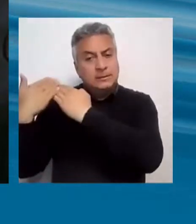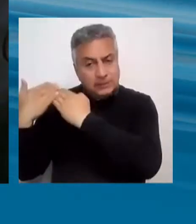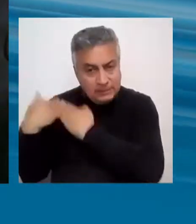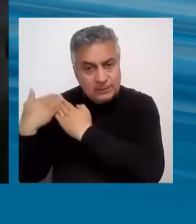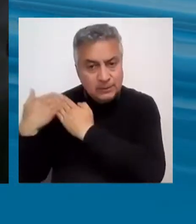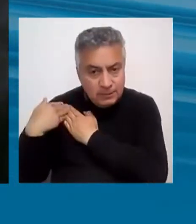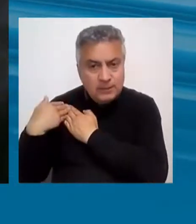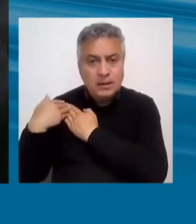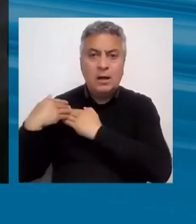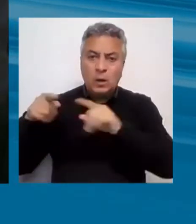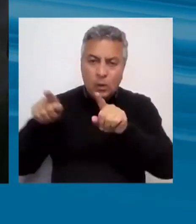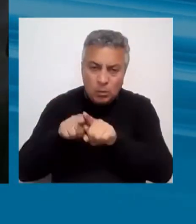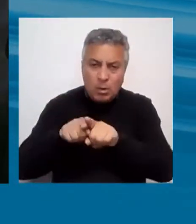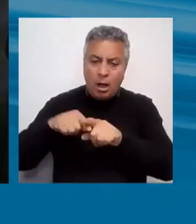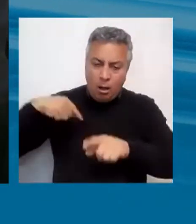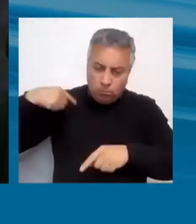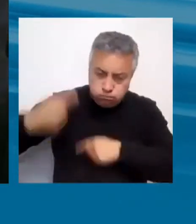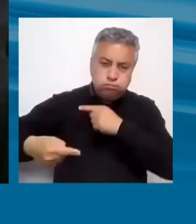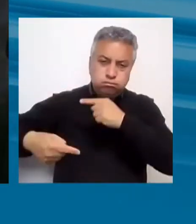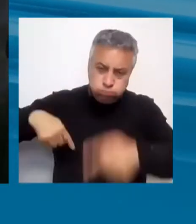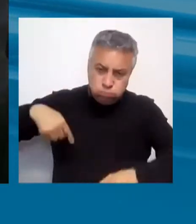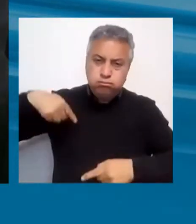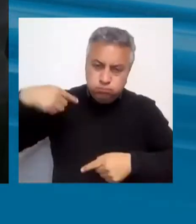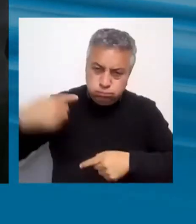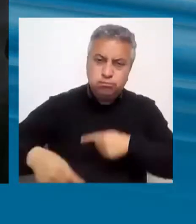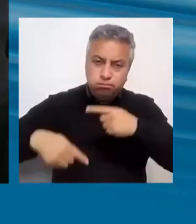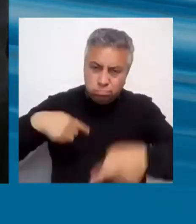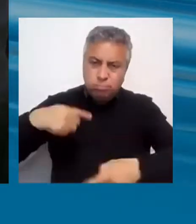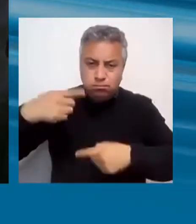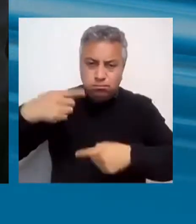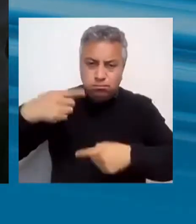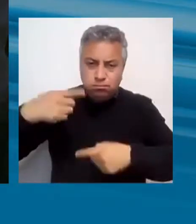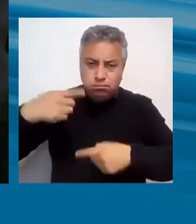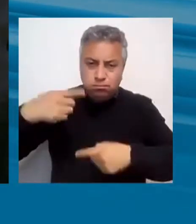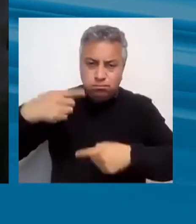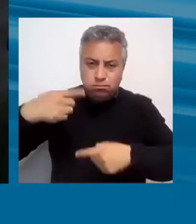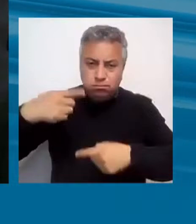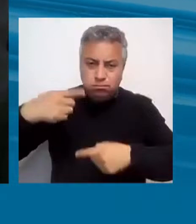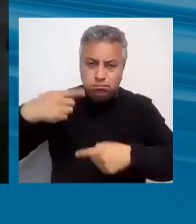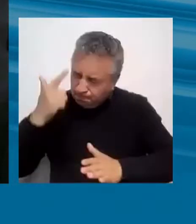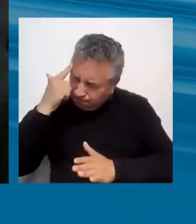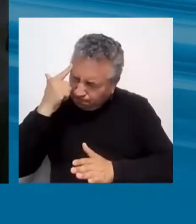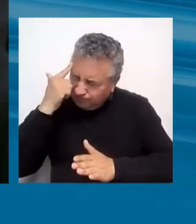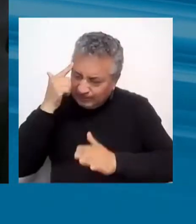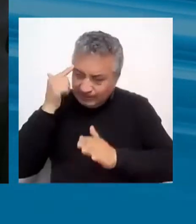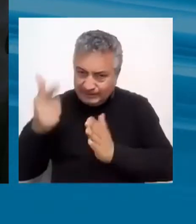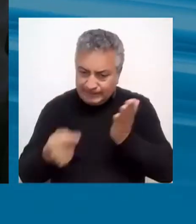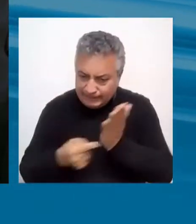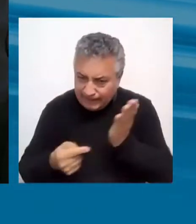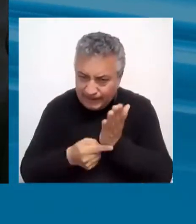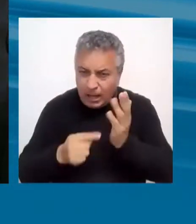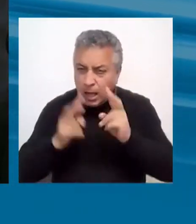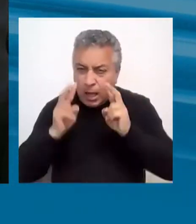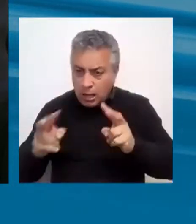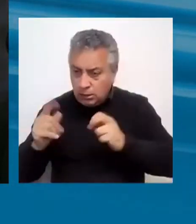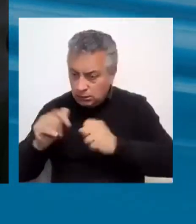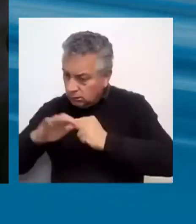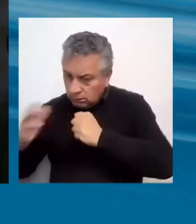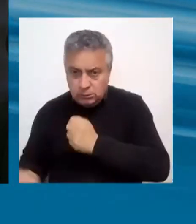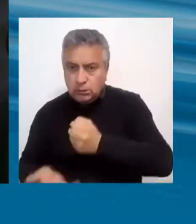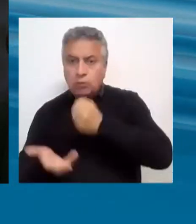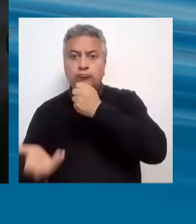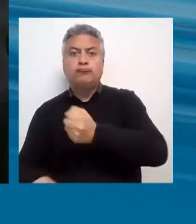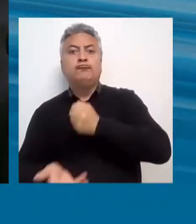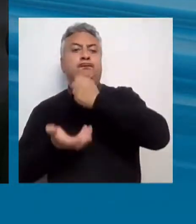education that goes beyond bureaucracy, with very high technical capacity that can show us the way of or where to